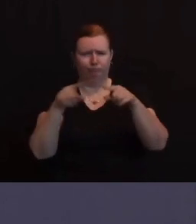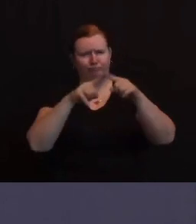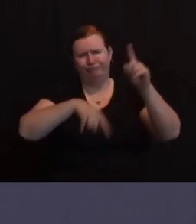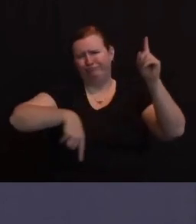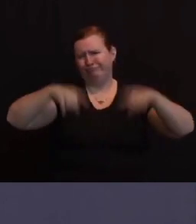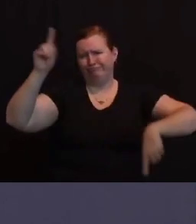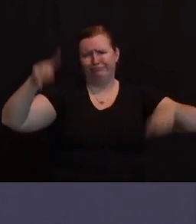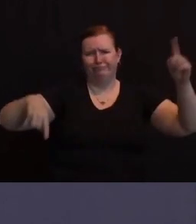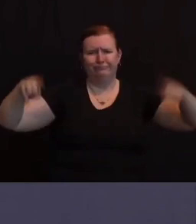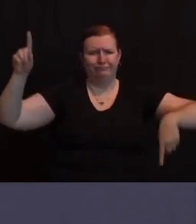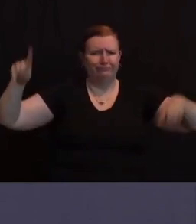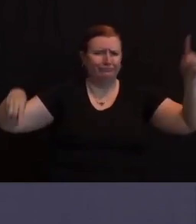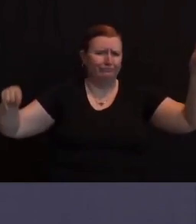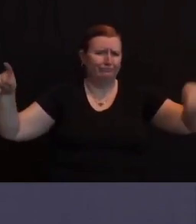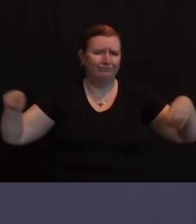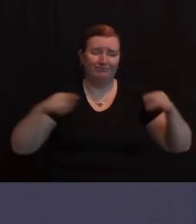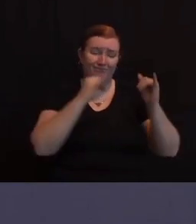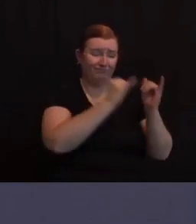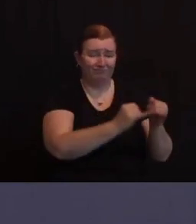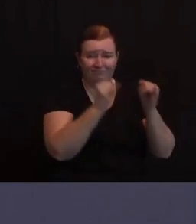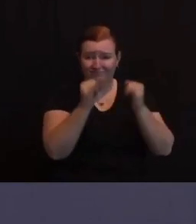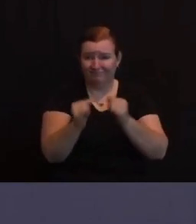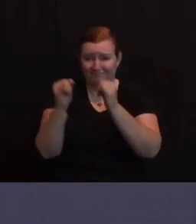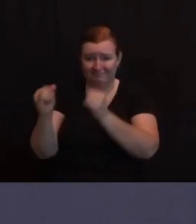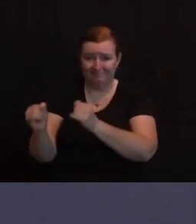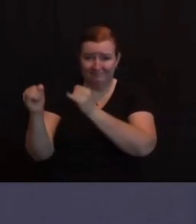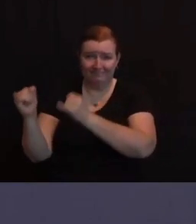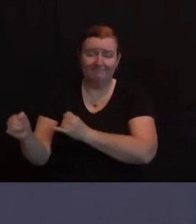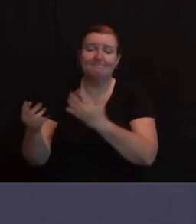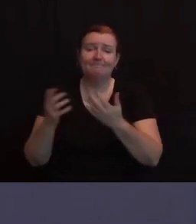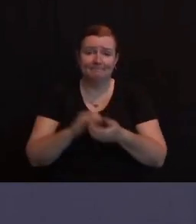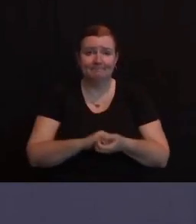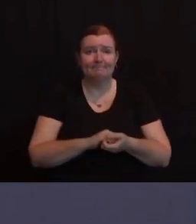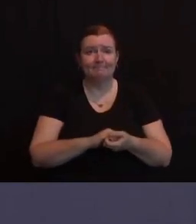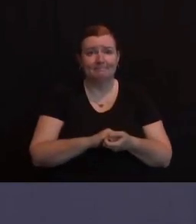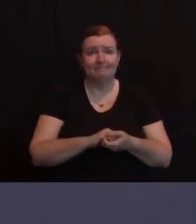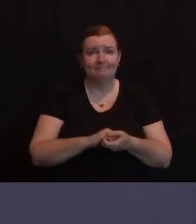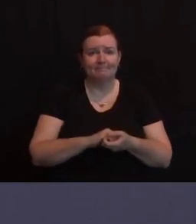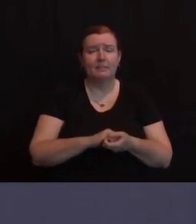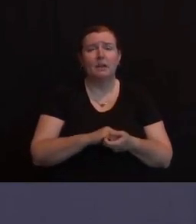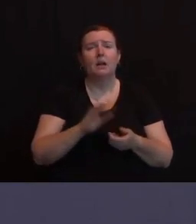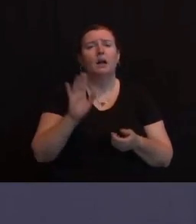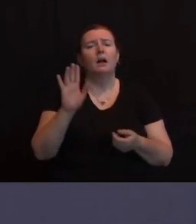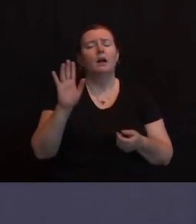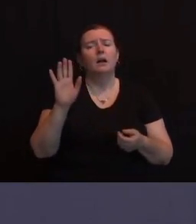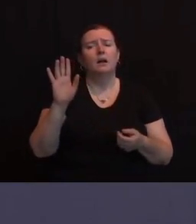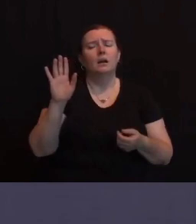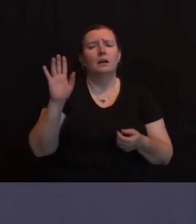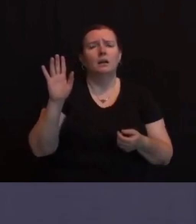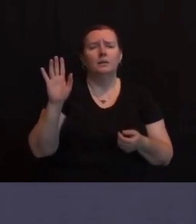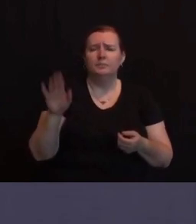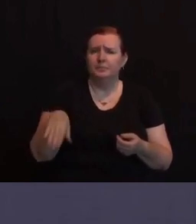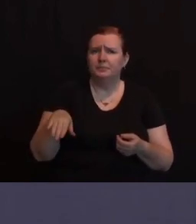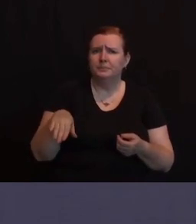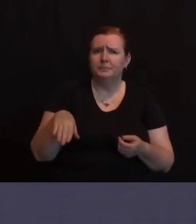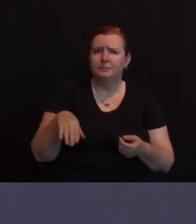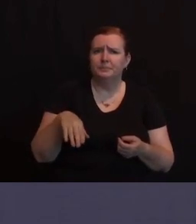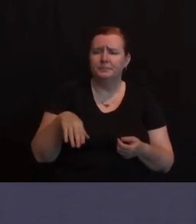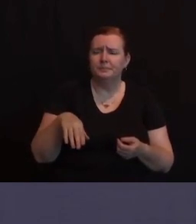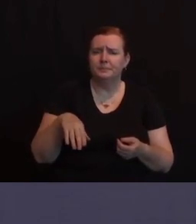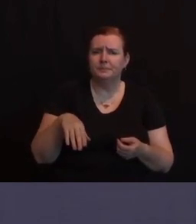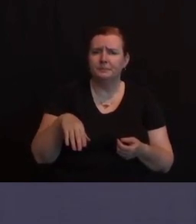students, but Mahan, can you follow up with Dustin and if there is an update on that front? And in terms of the amount of